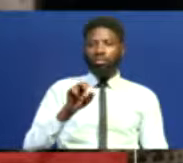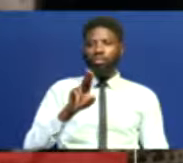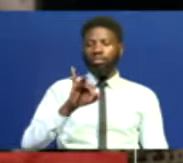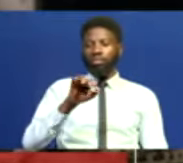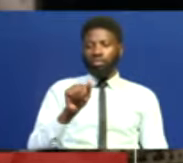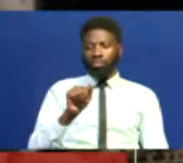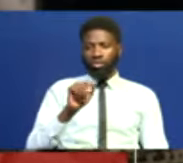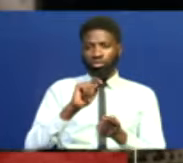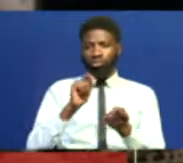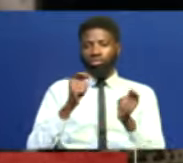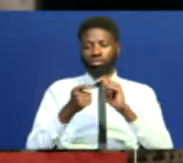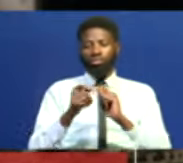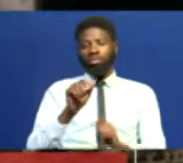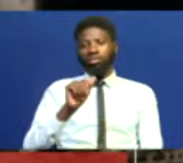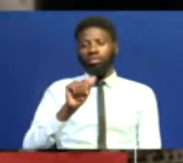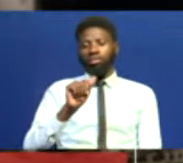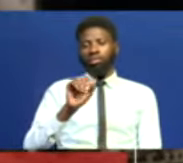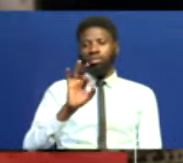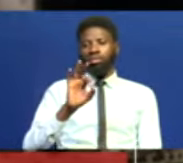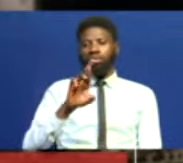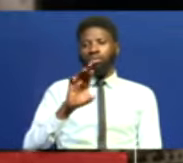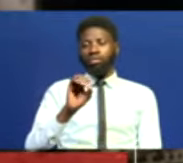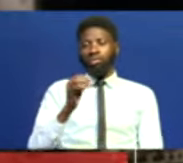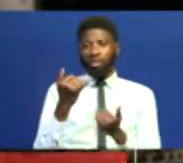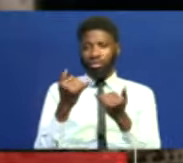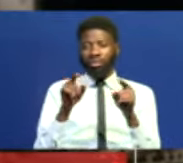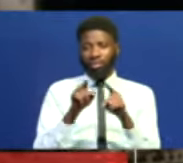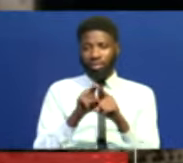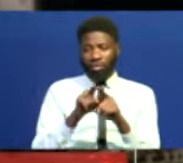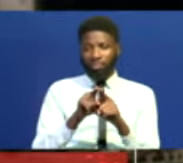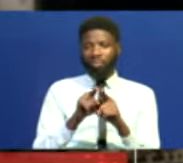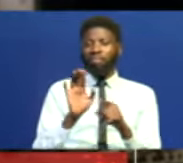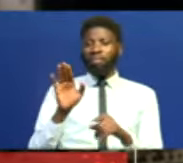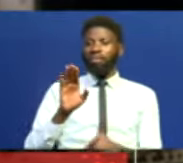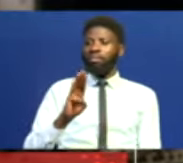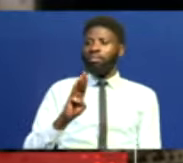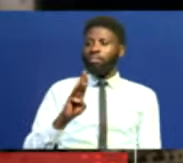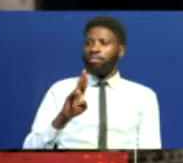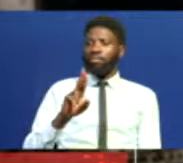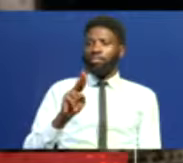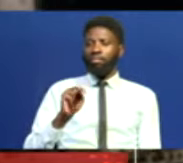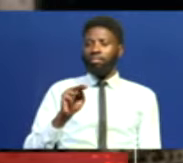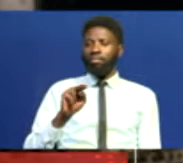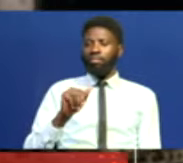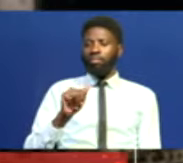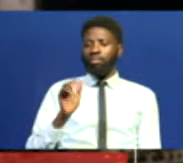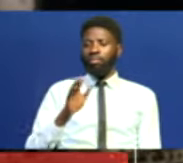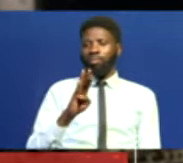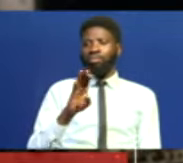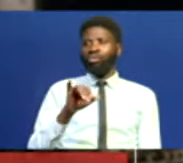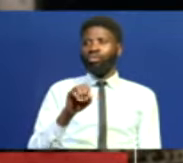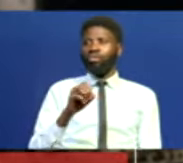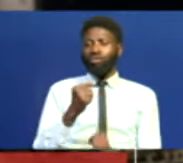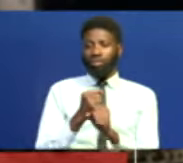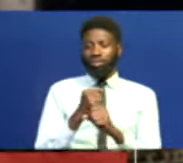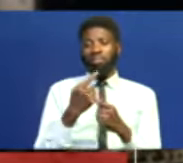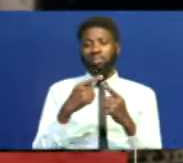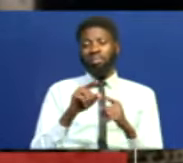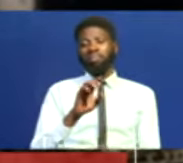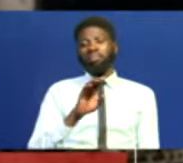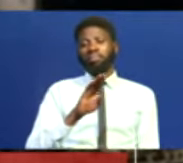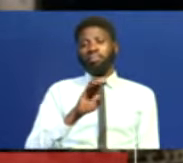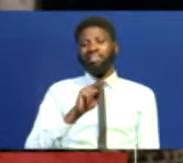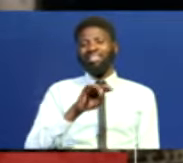into Afrobeat, and Afrobeat now you've got the Burna Boys doing whatever they're doing. But Benga is just there. When you listen to a band